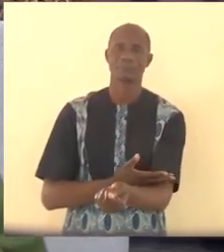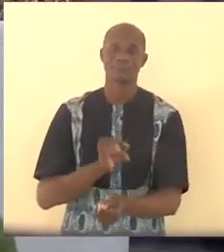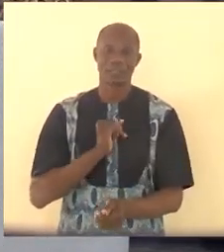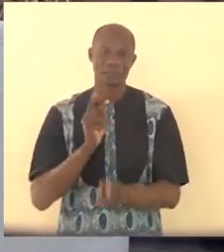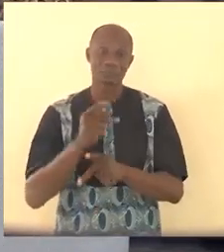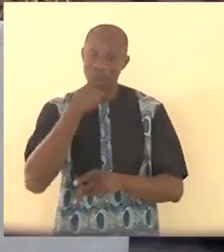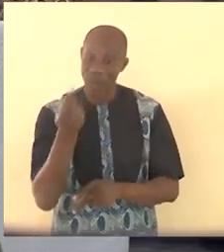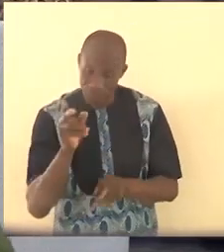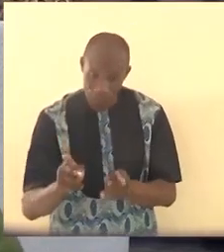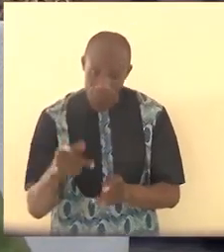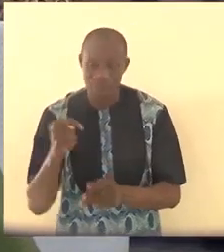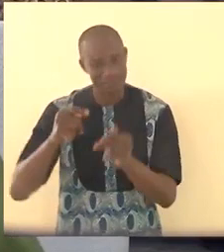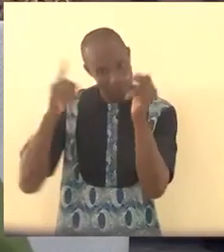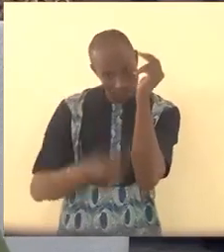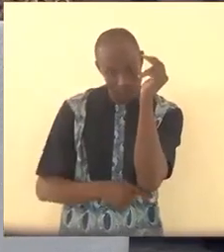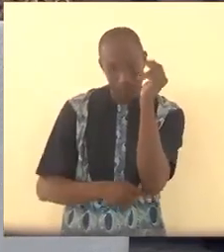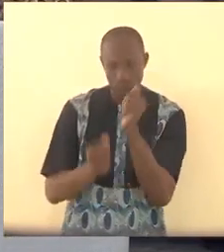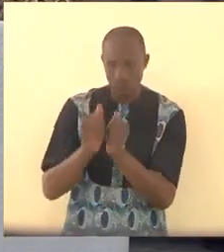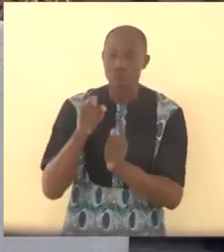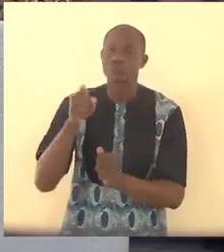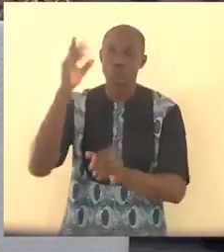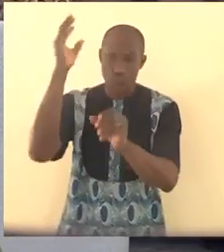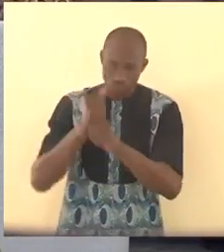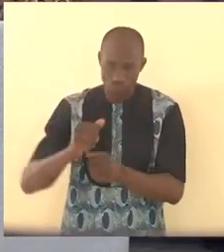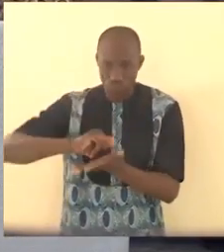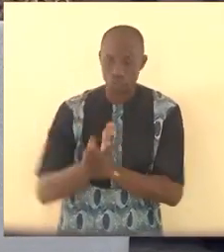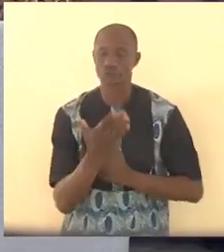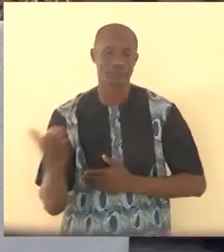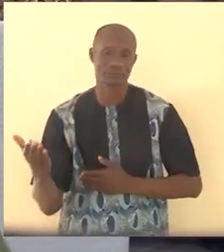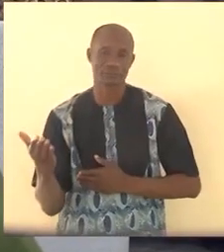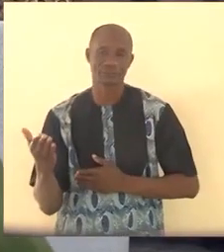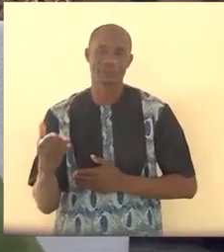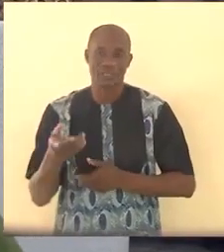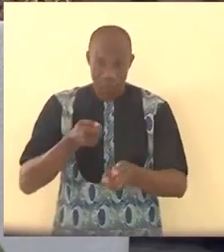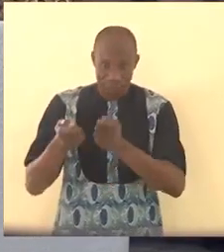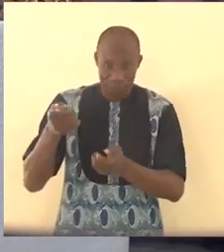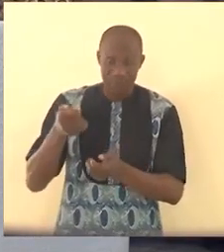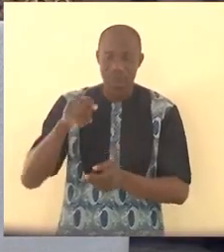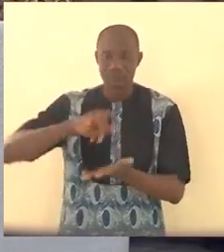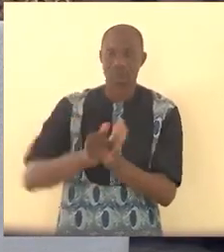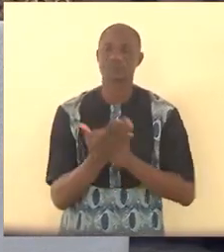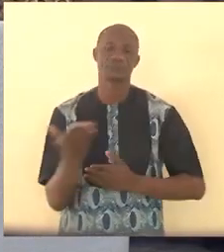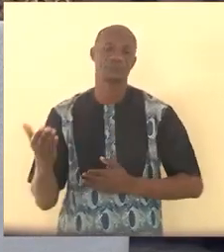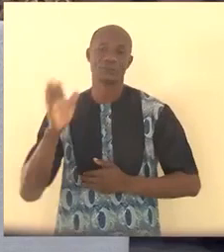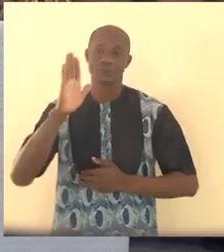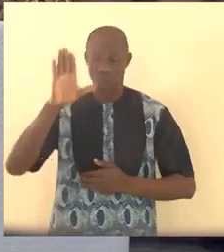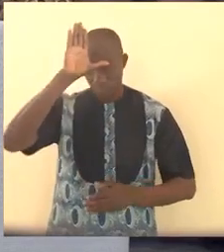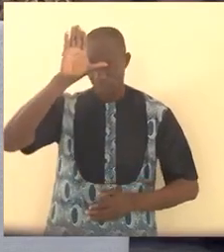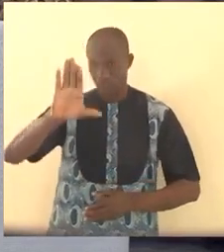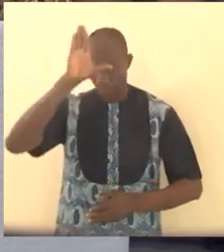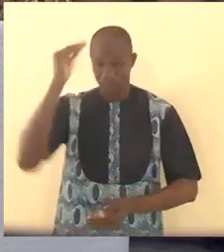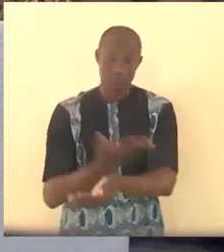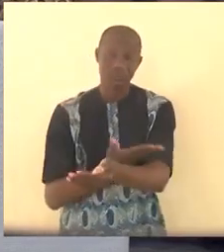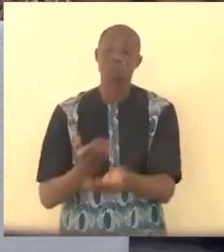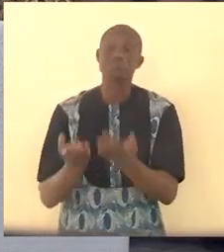I keep telling people, the discipline with which you acquire those things and maintain those same things, your son may not